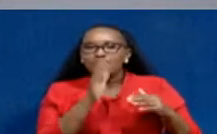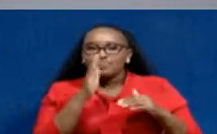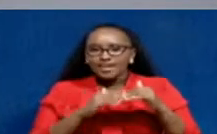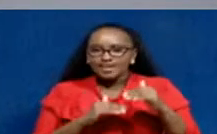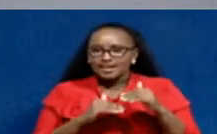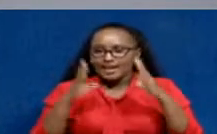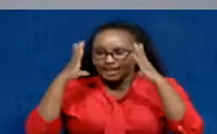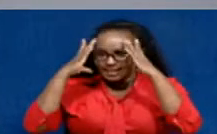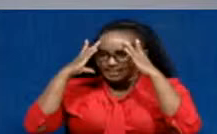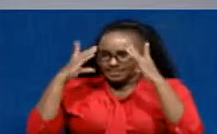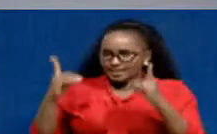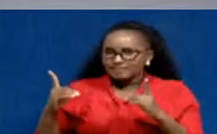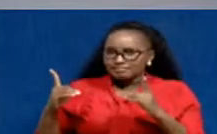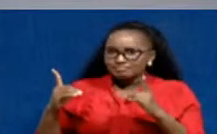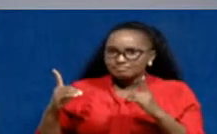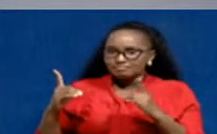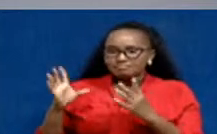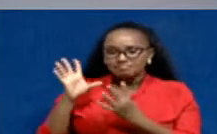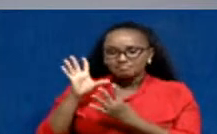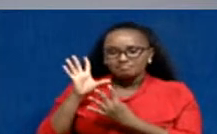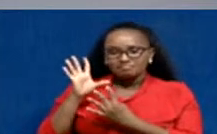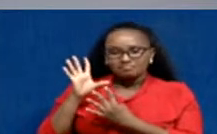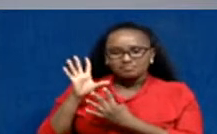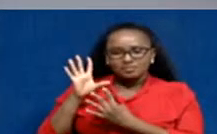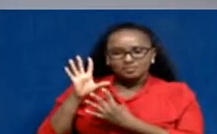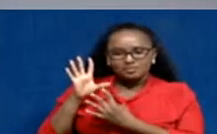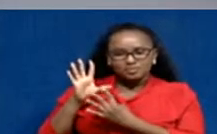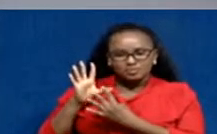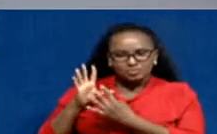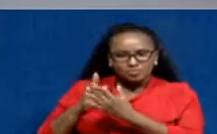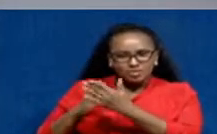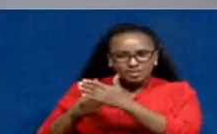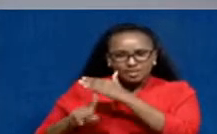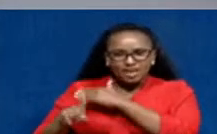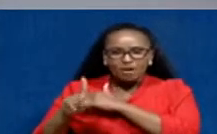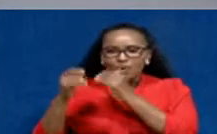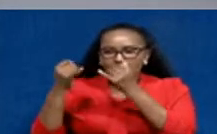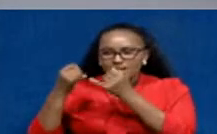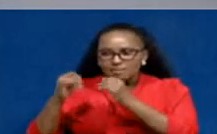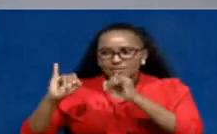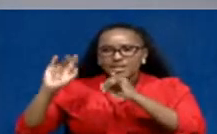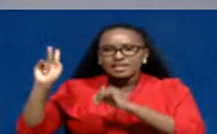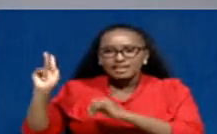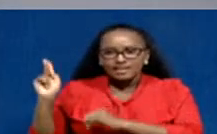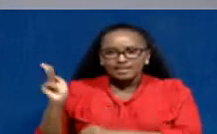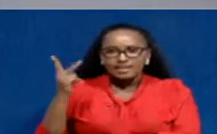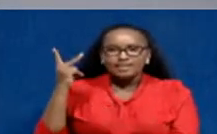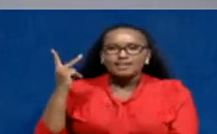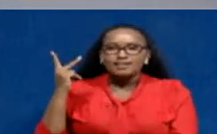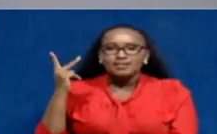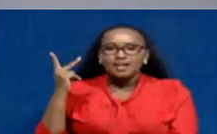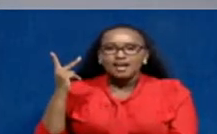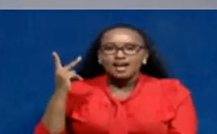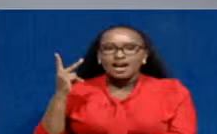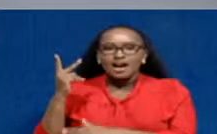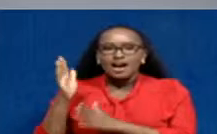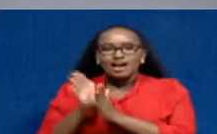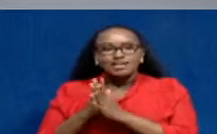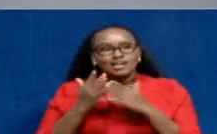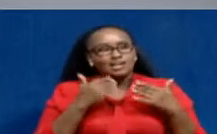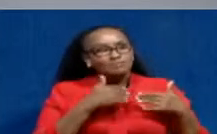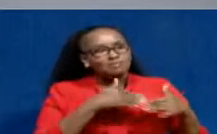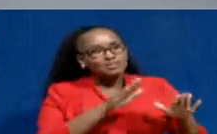Instead, he opted for the uncharted path of an independent Kenya and leave a